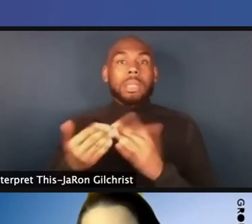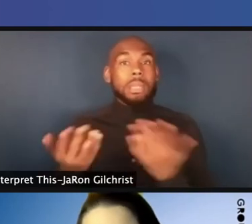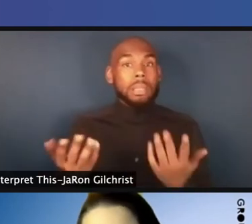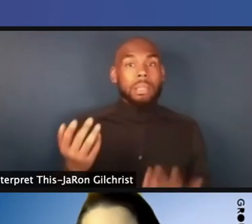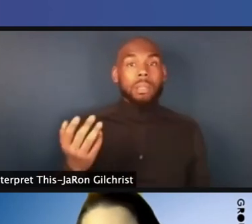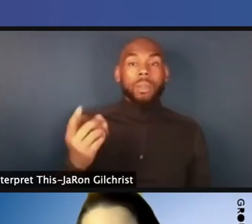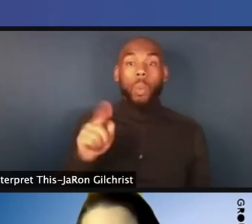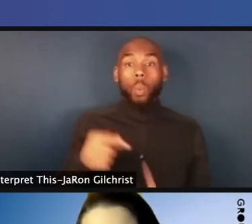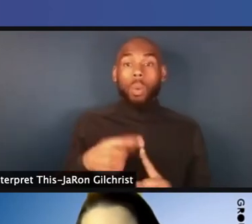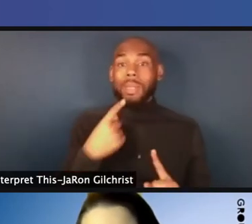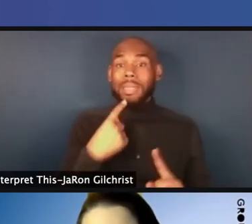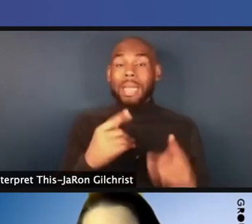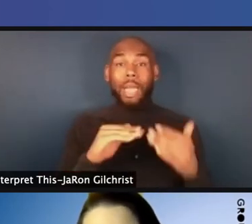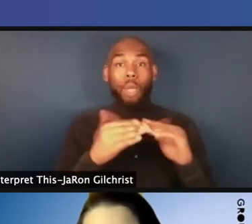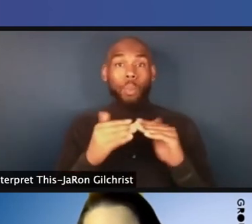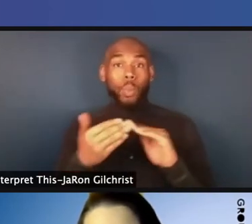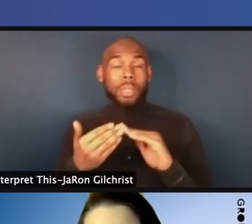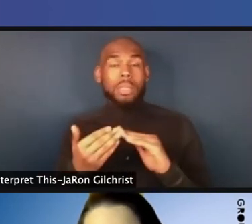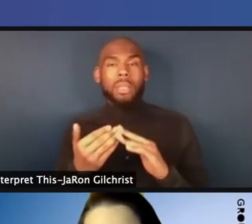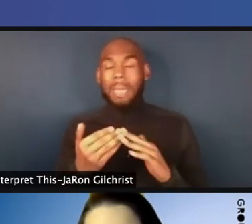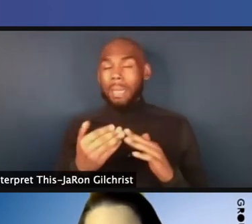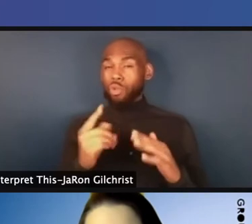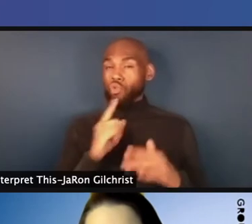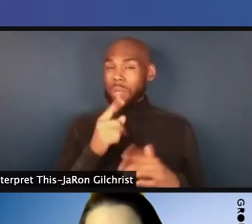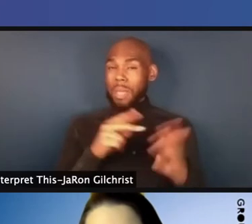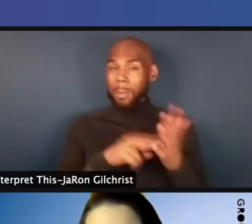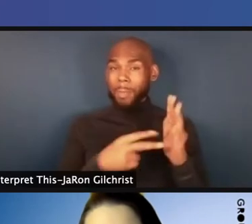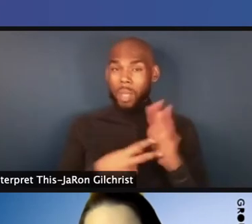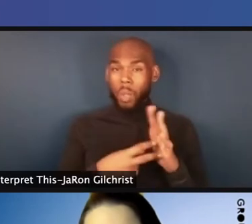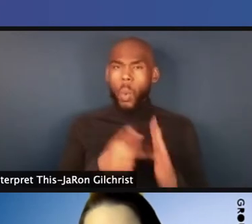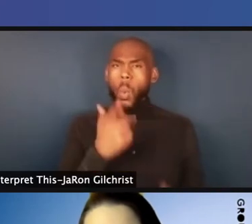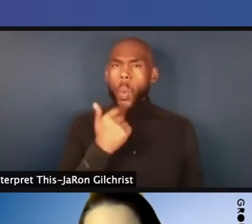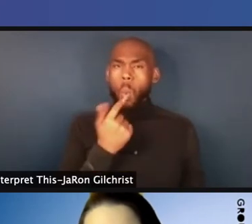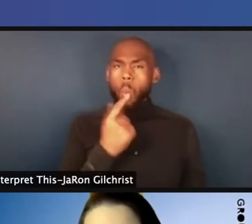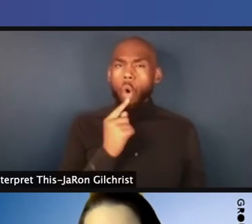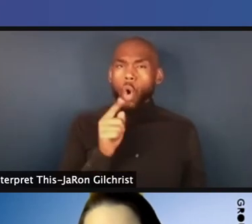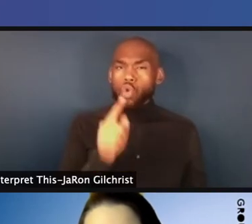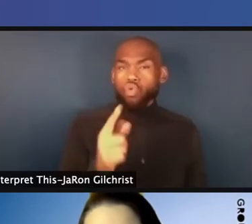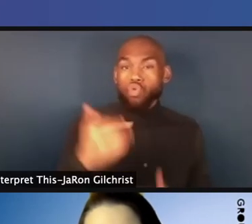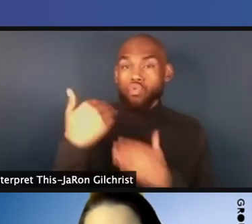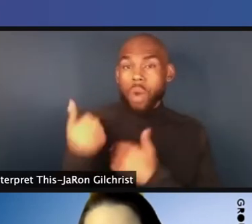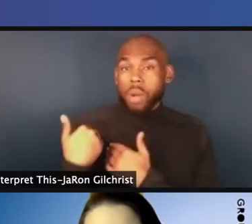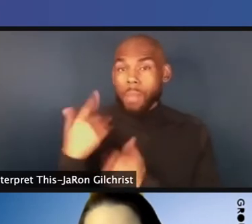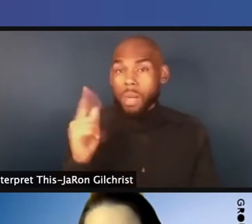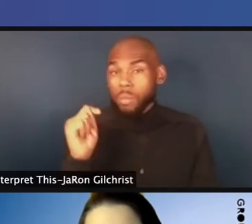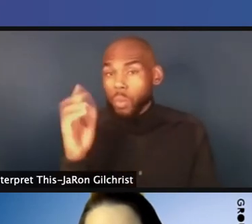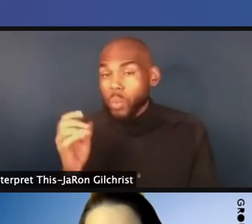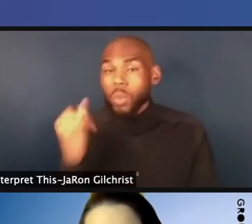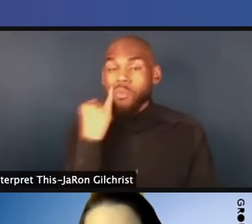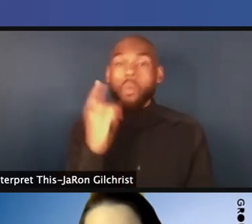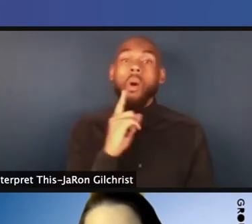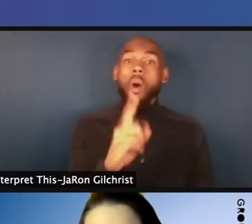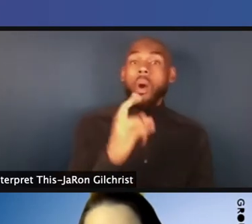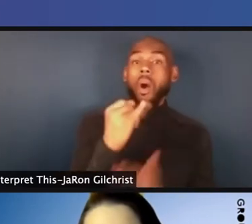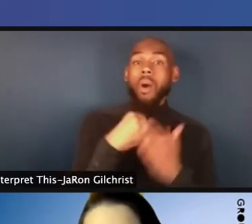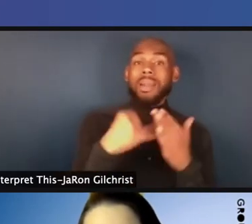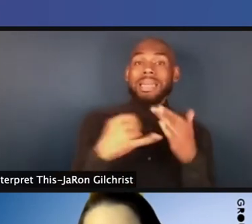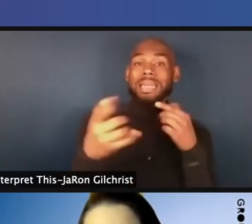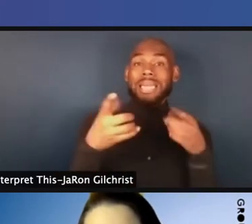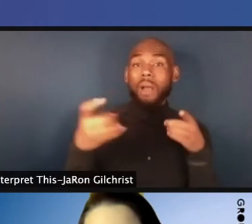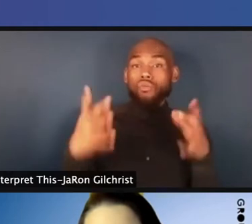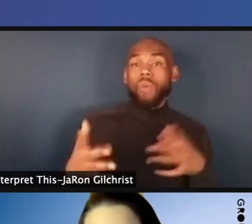your community, it's really who are you accountable to? And if you're an artistic director or a producer, and I ask